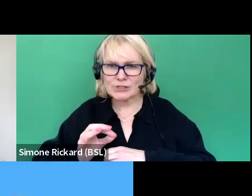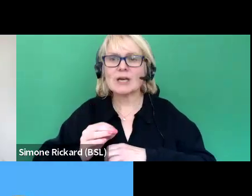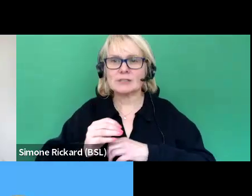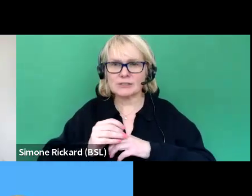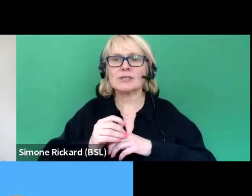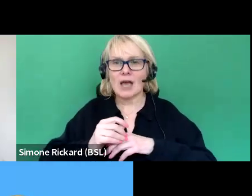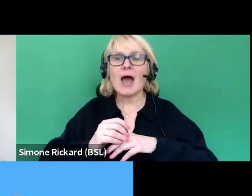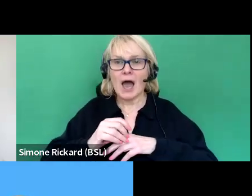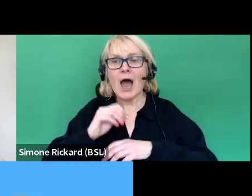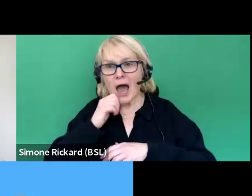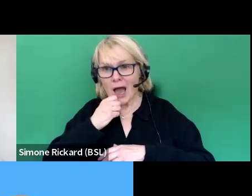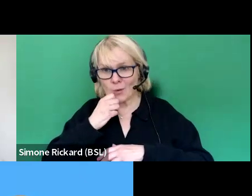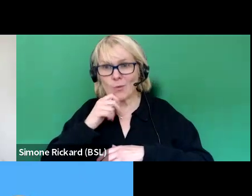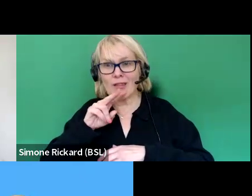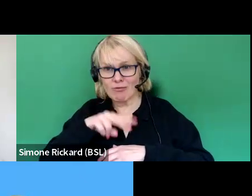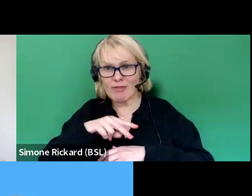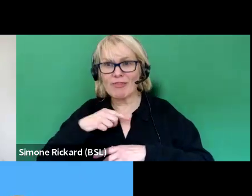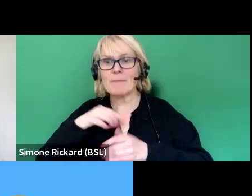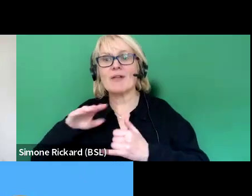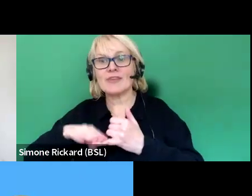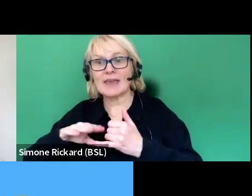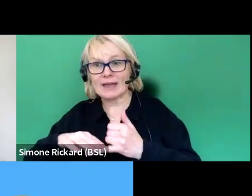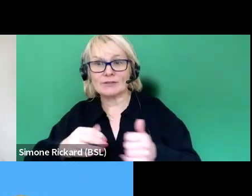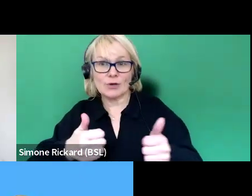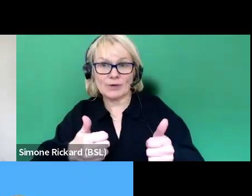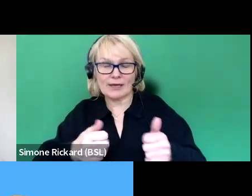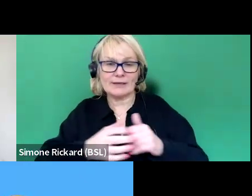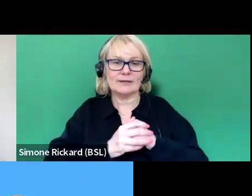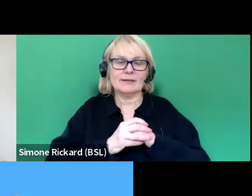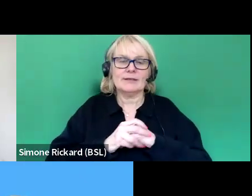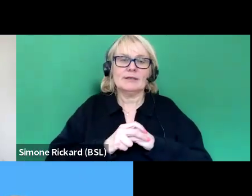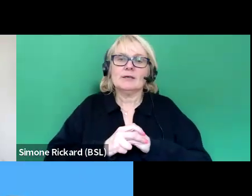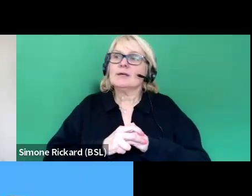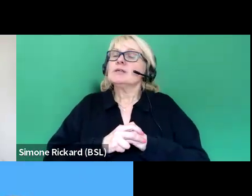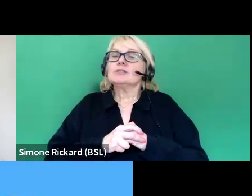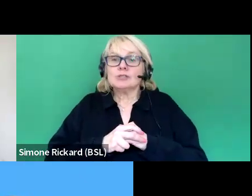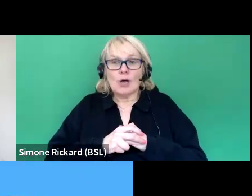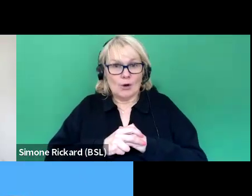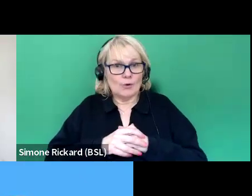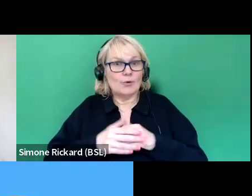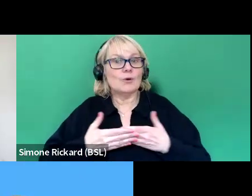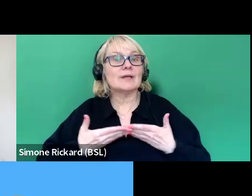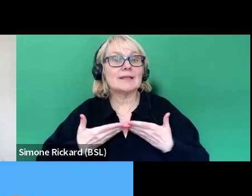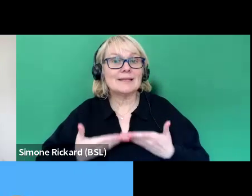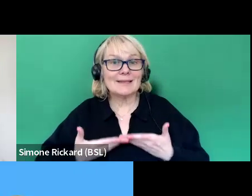to those at the end and ask you if that's okay. So